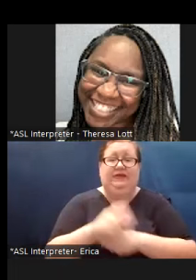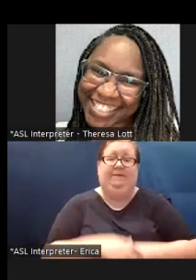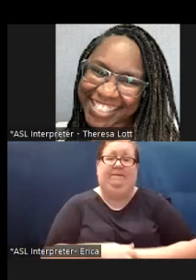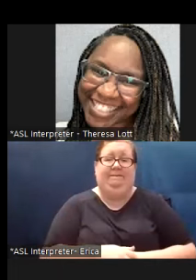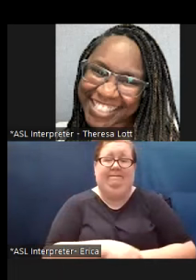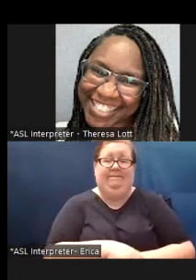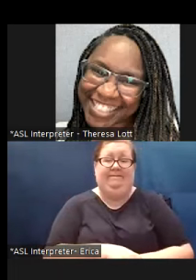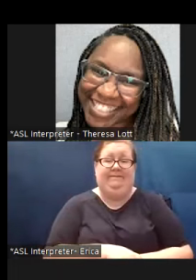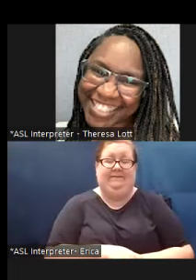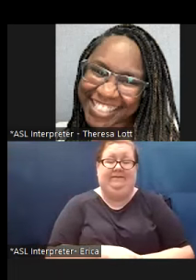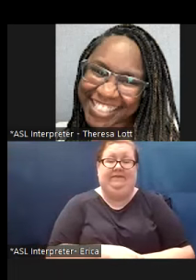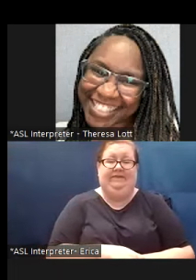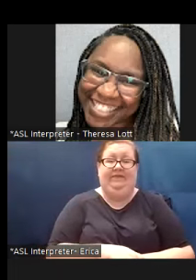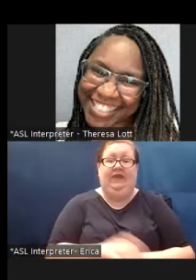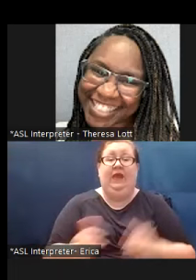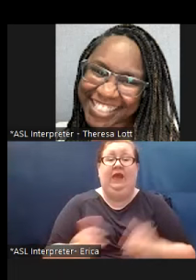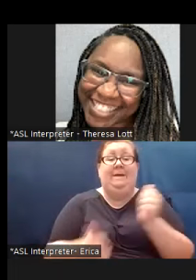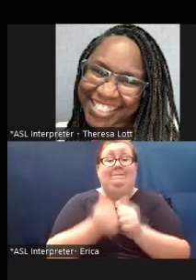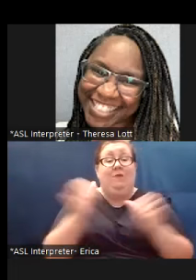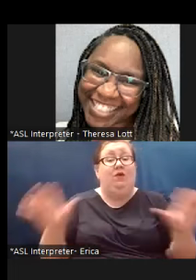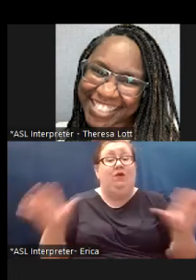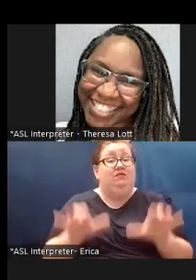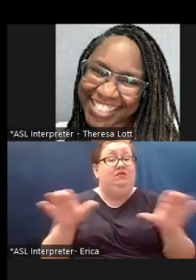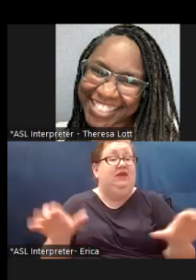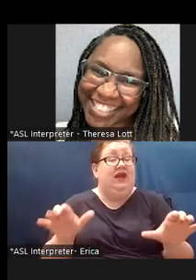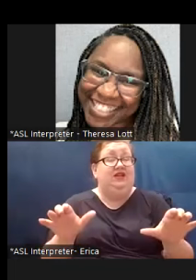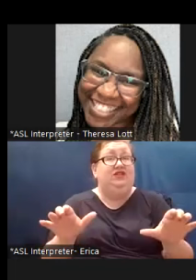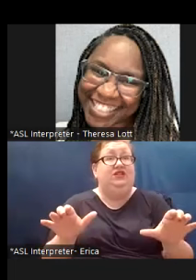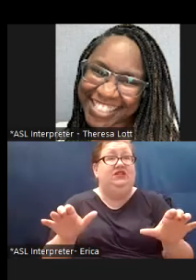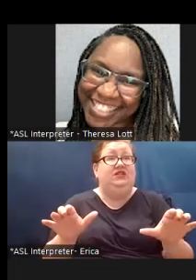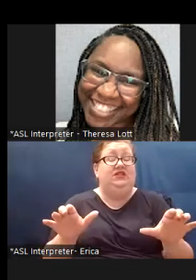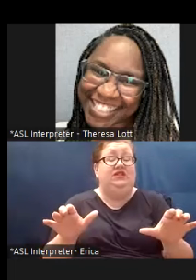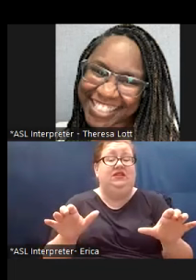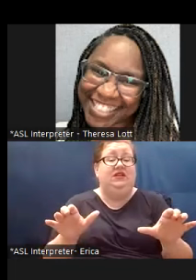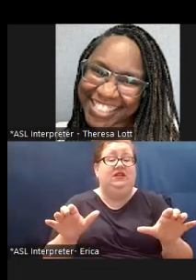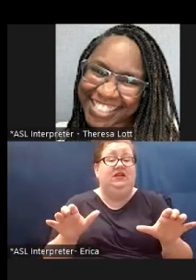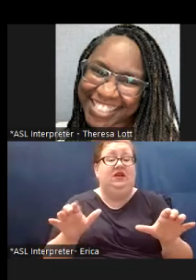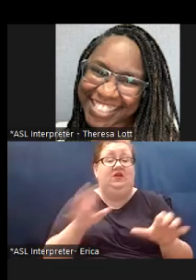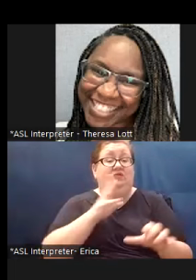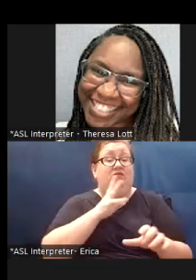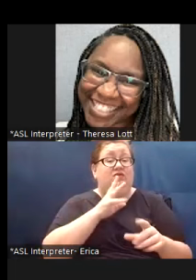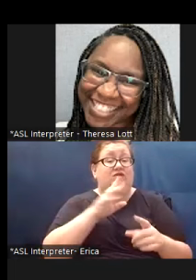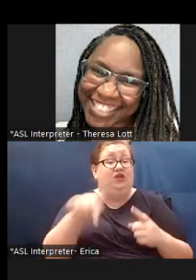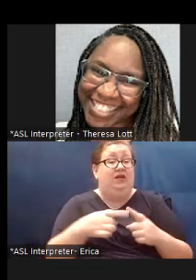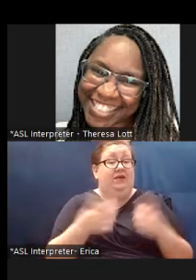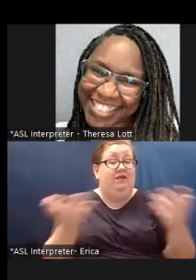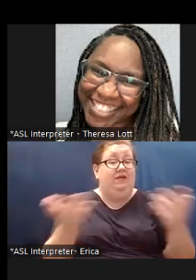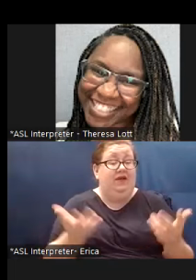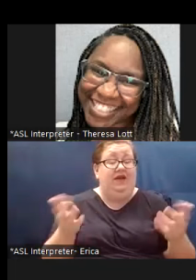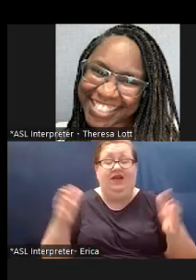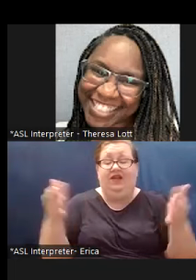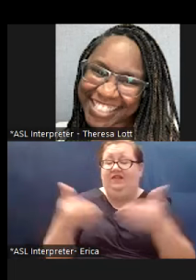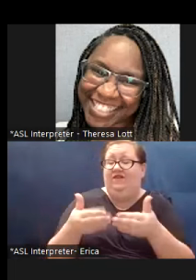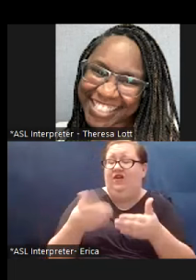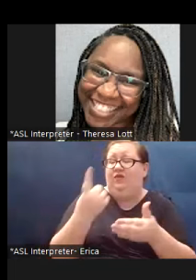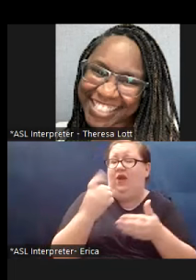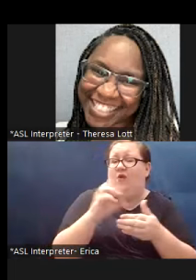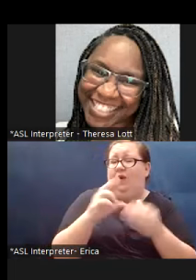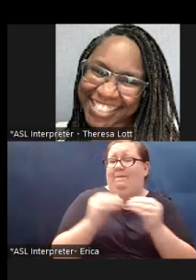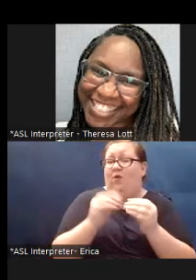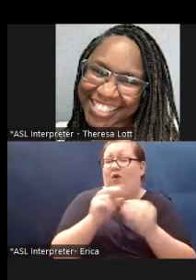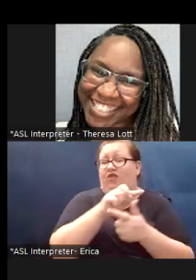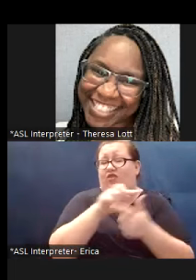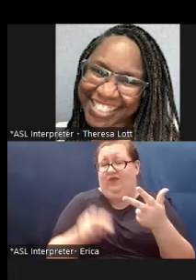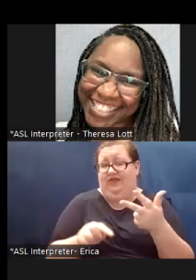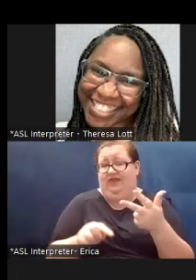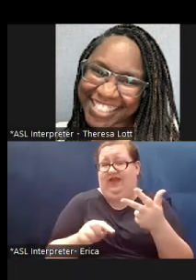Most actions we'll talk about focus on one or more of the three themes